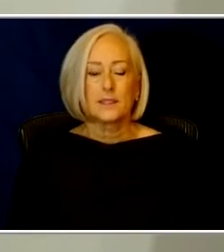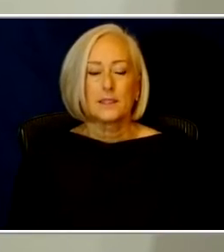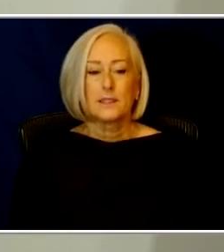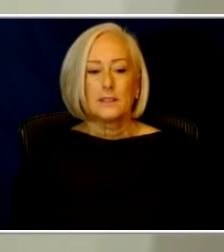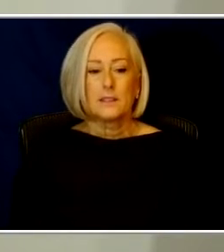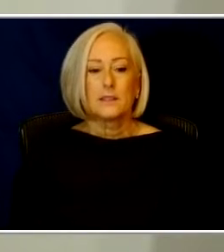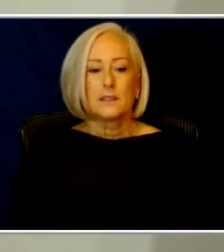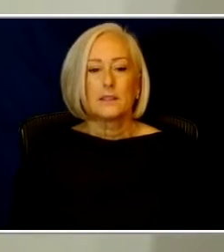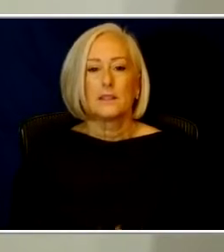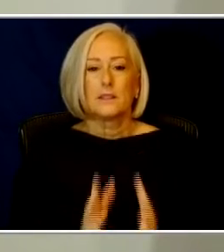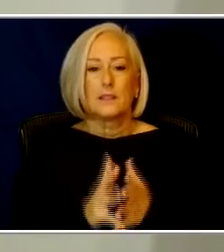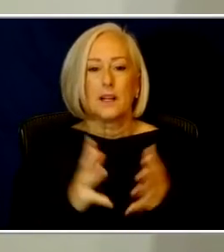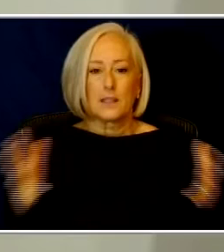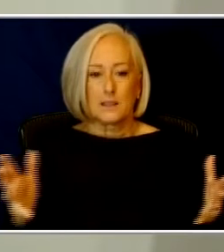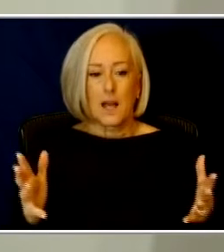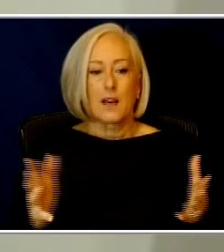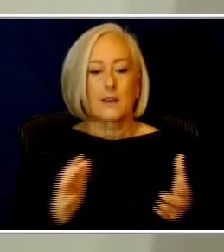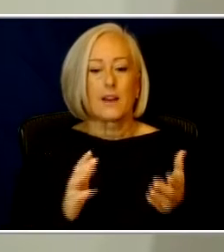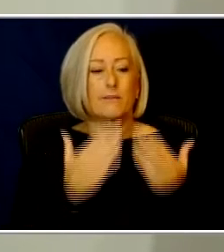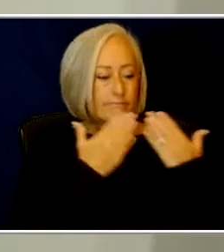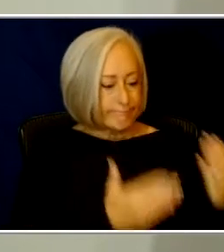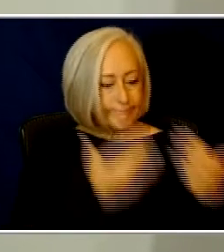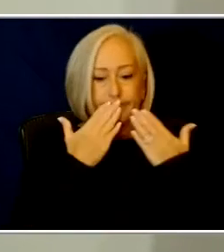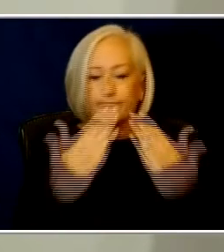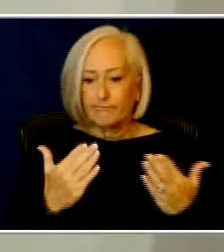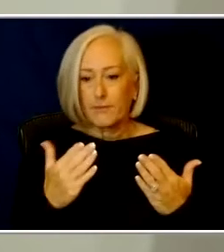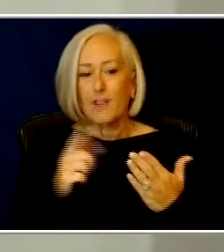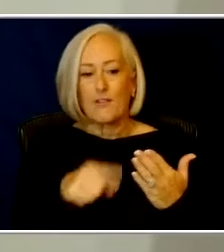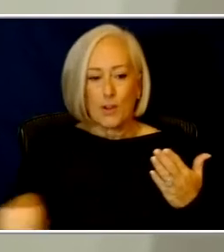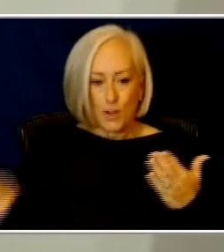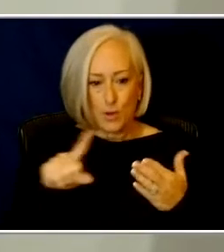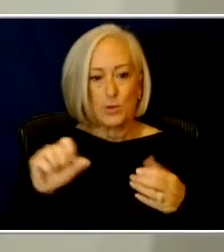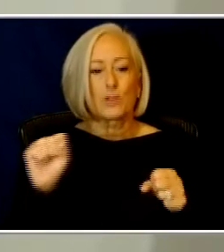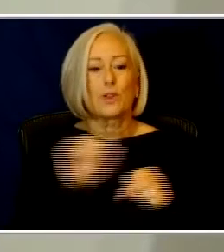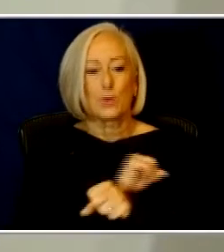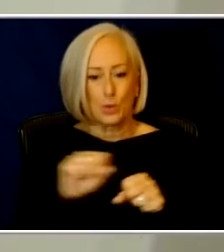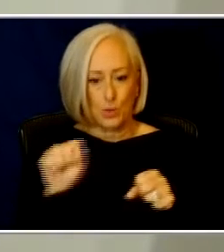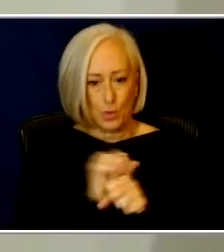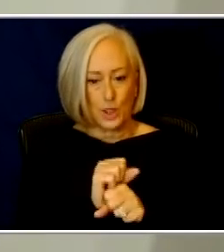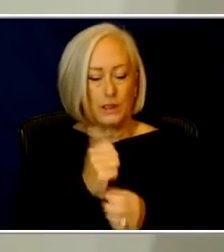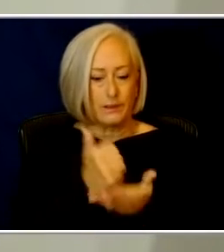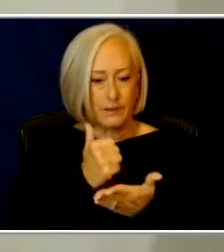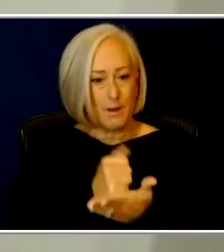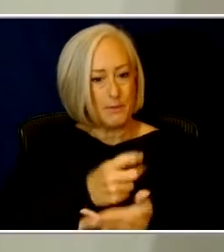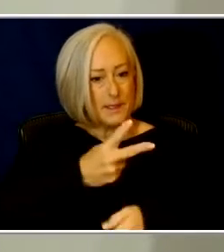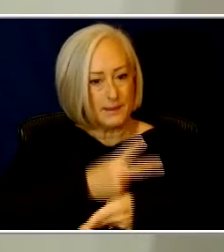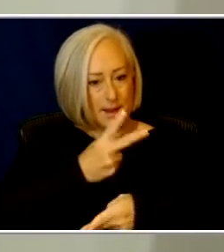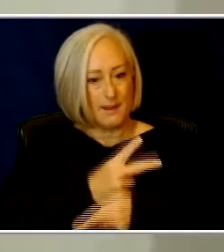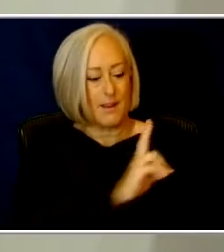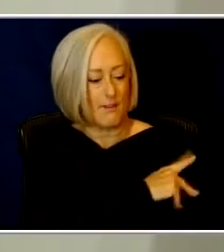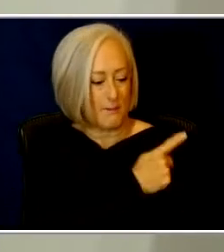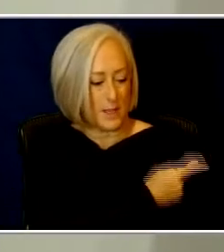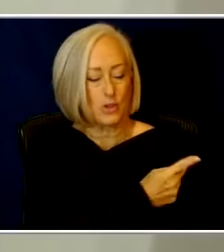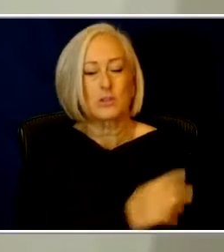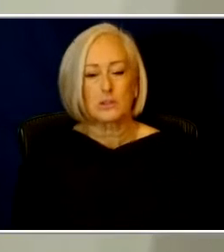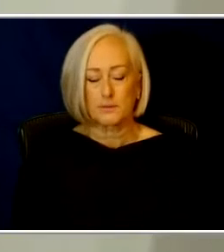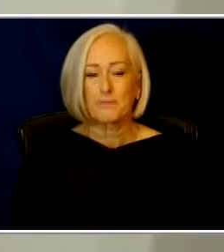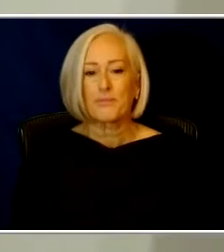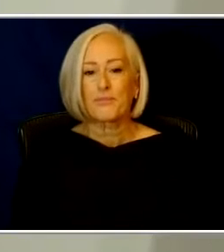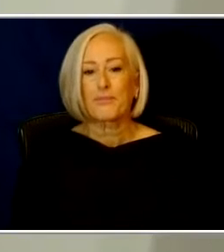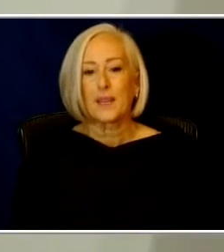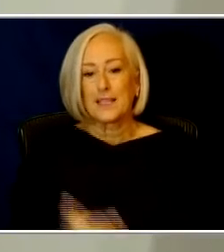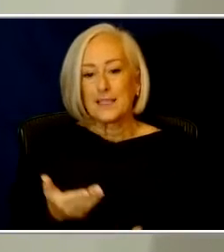Lots of gratitude to those on the front line who are caring for all of our patients. So, and then supply